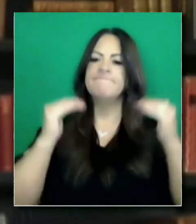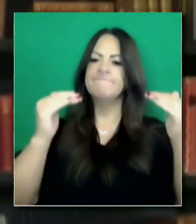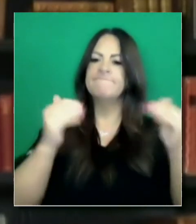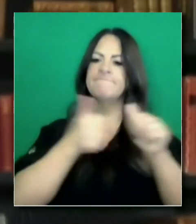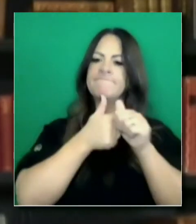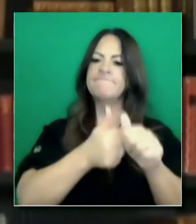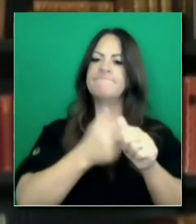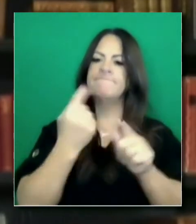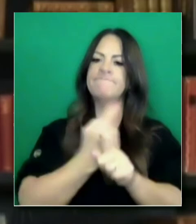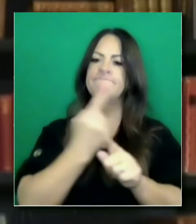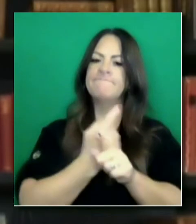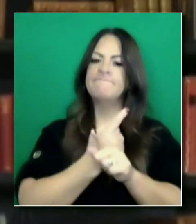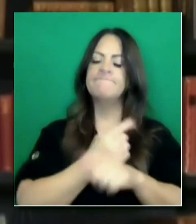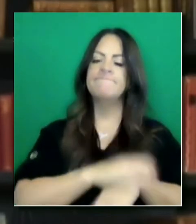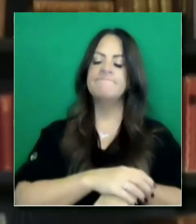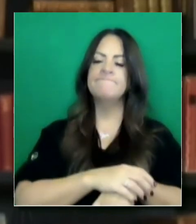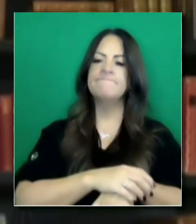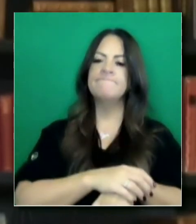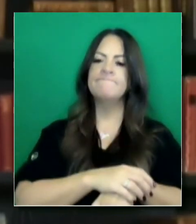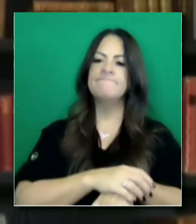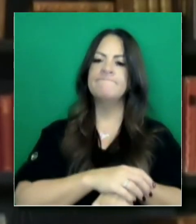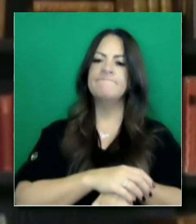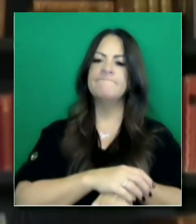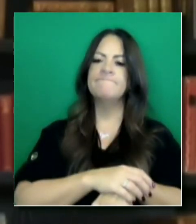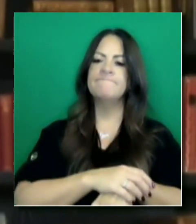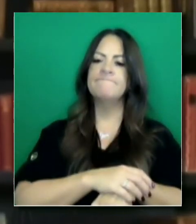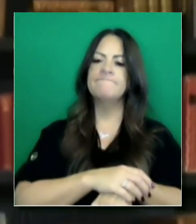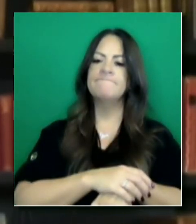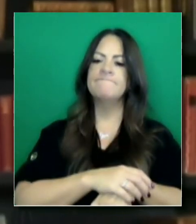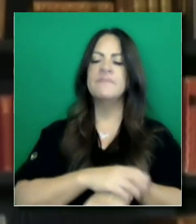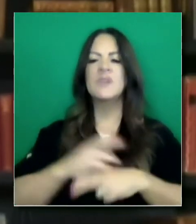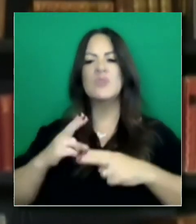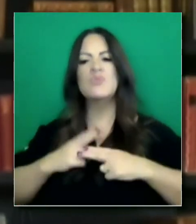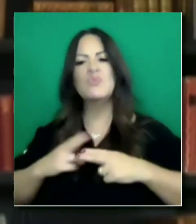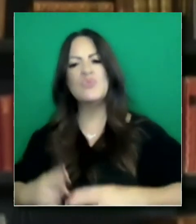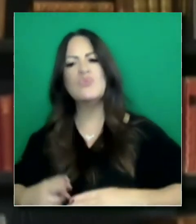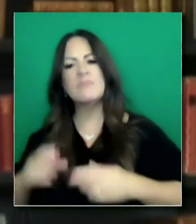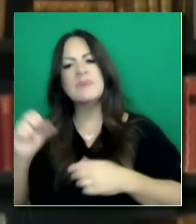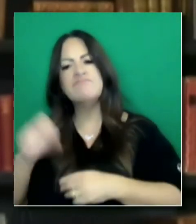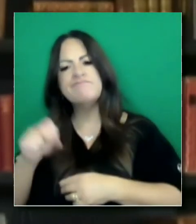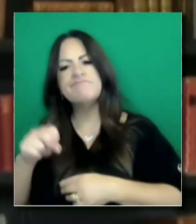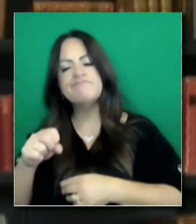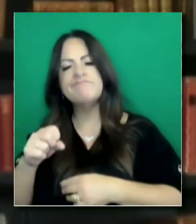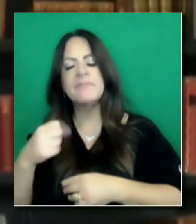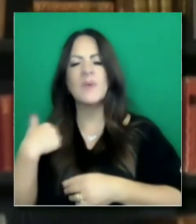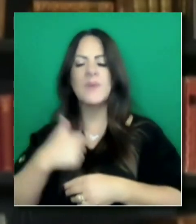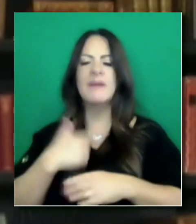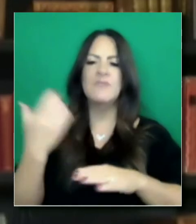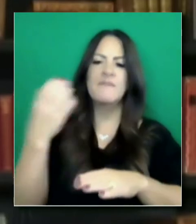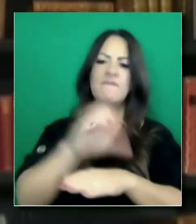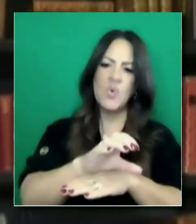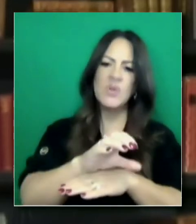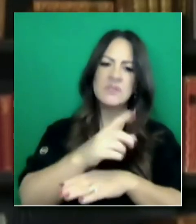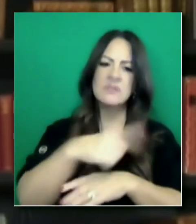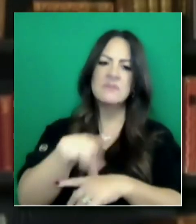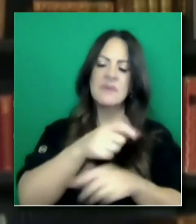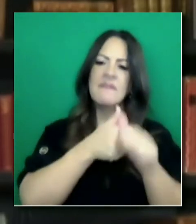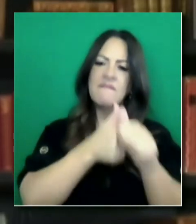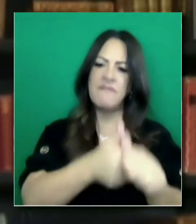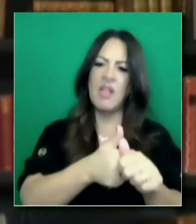also human nature, has to also be part of any successful enforcement in this space as well.